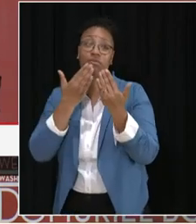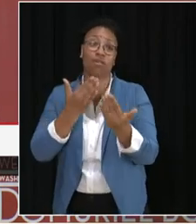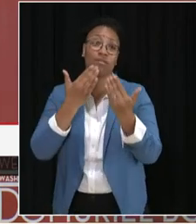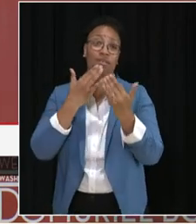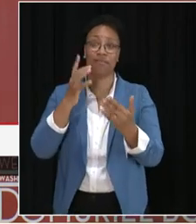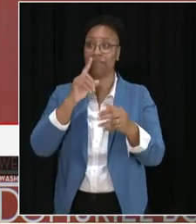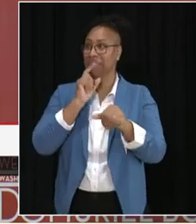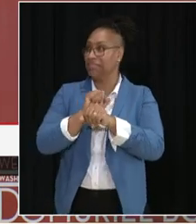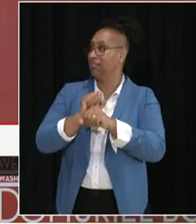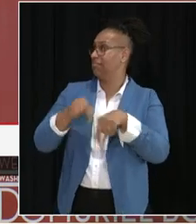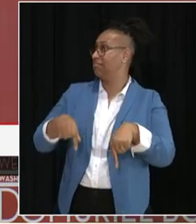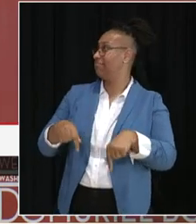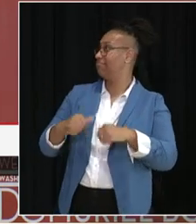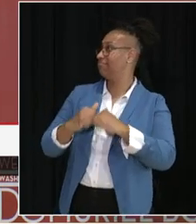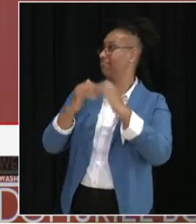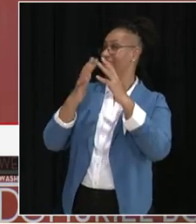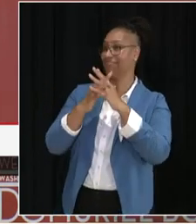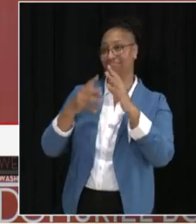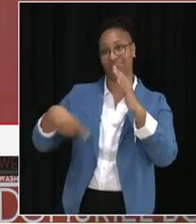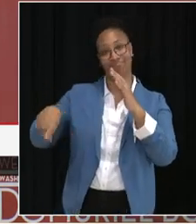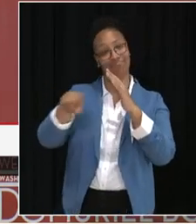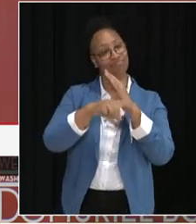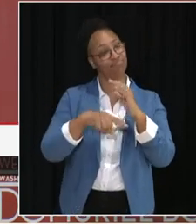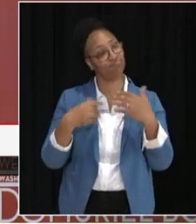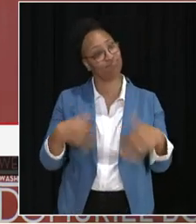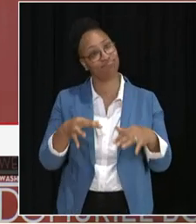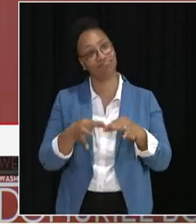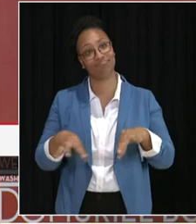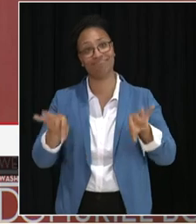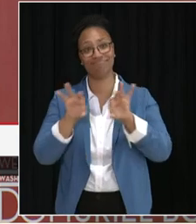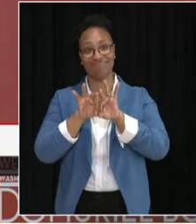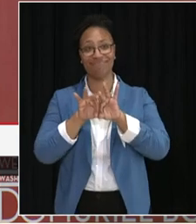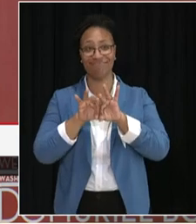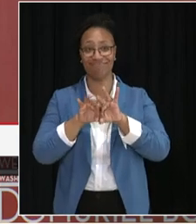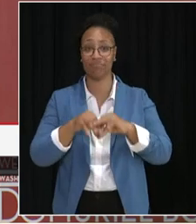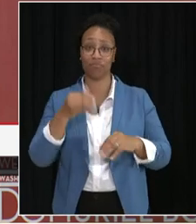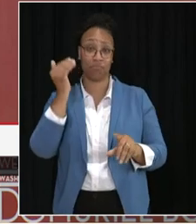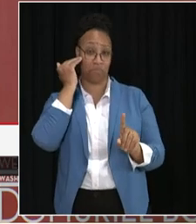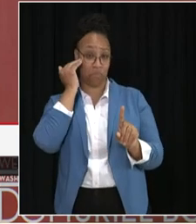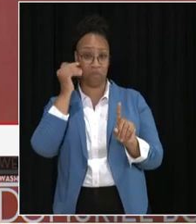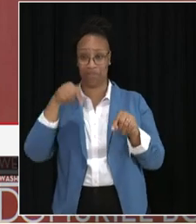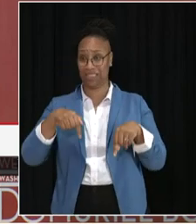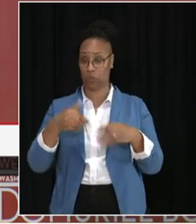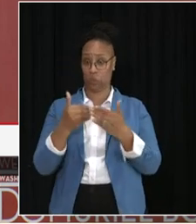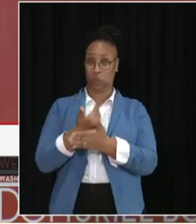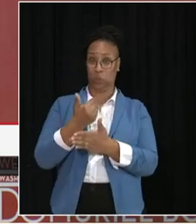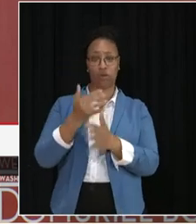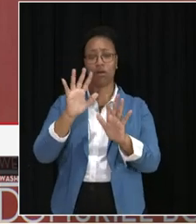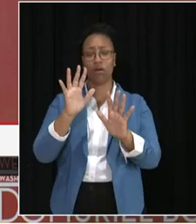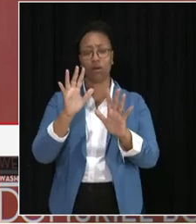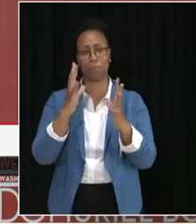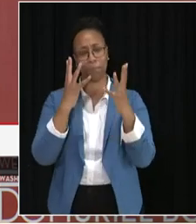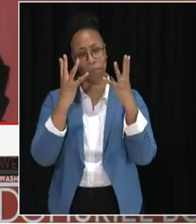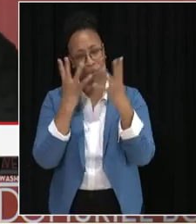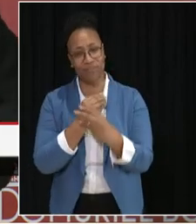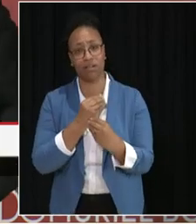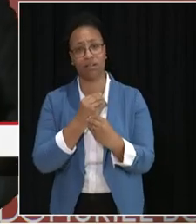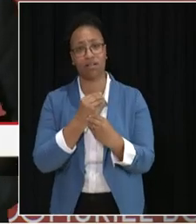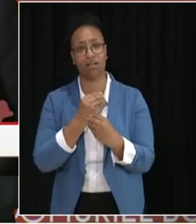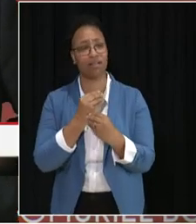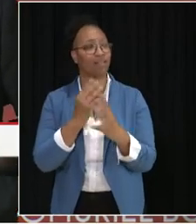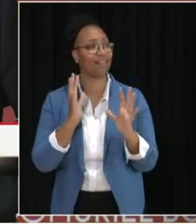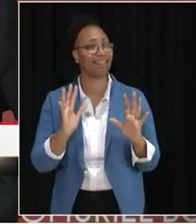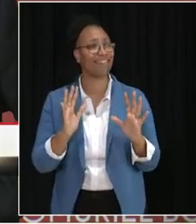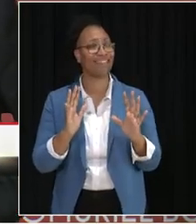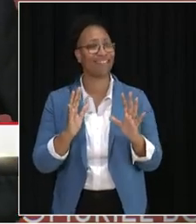Let me say that a new building, and it's a beautiful building and beautifully built, is important.